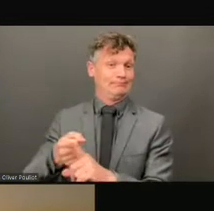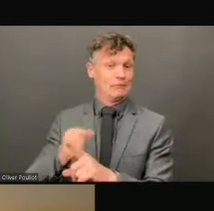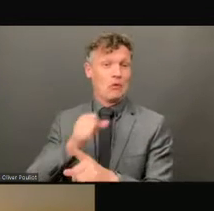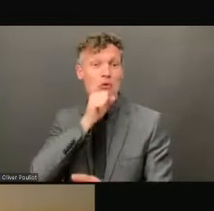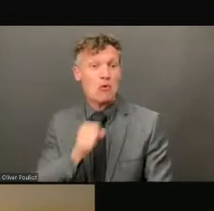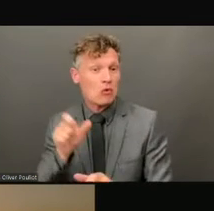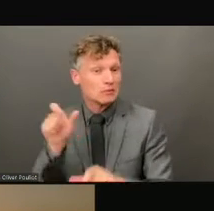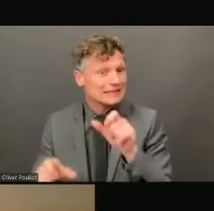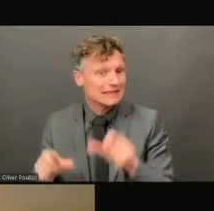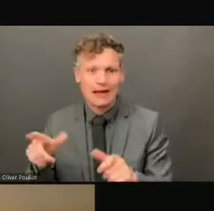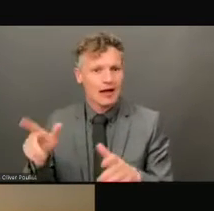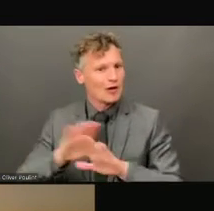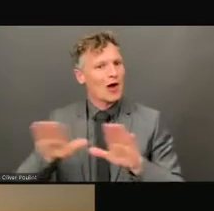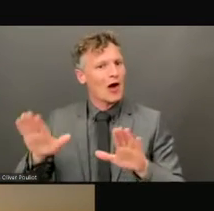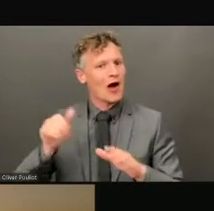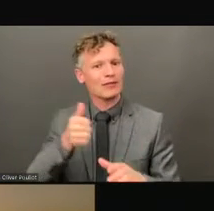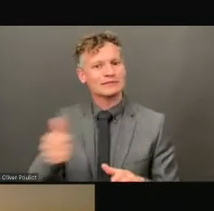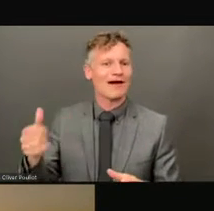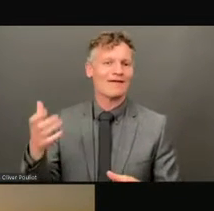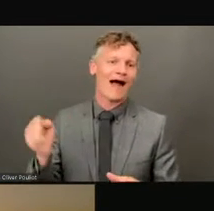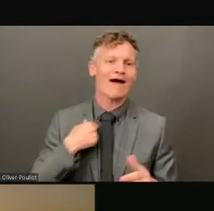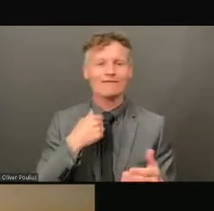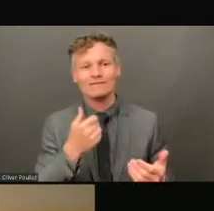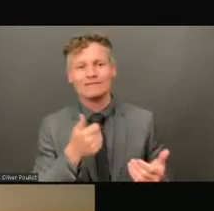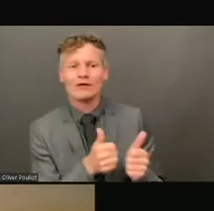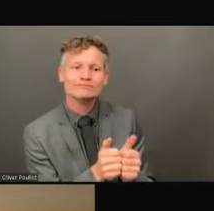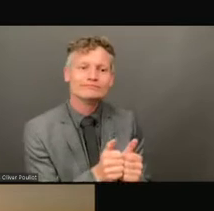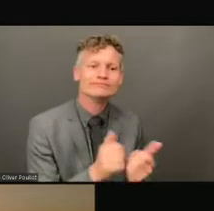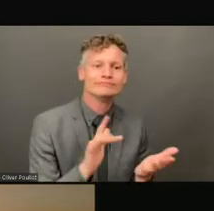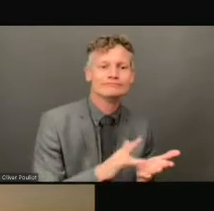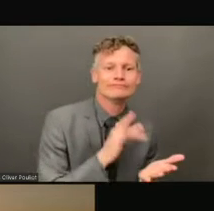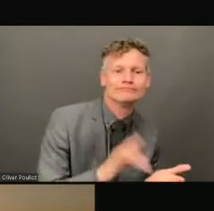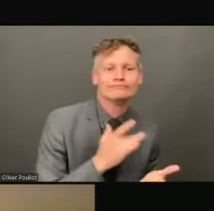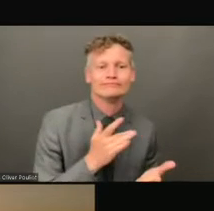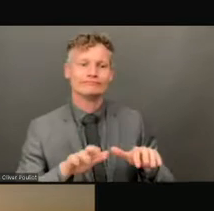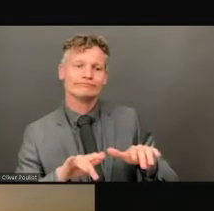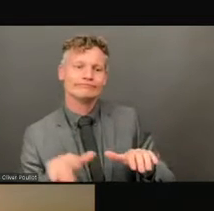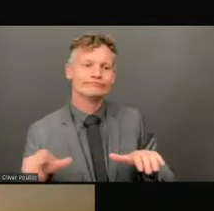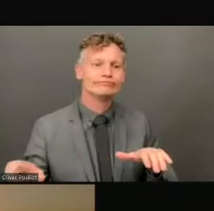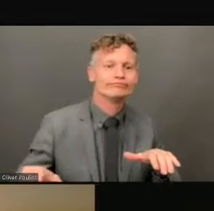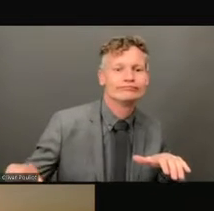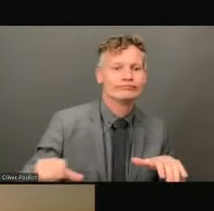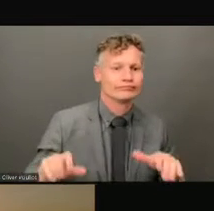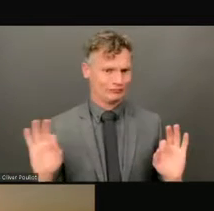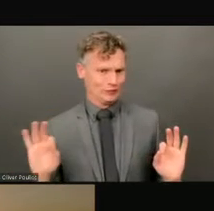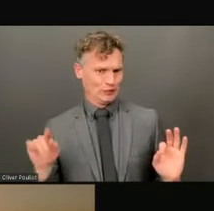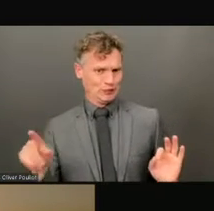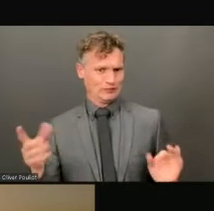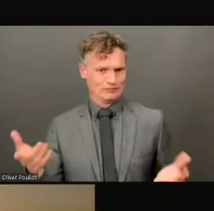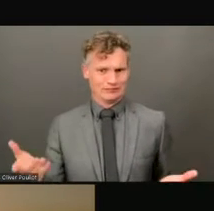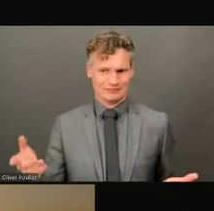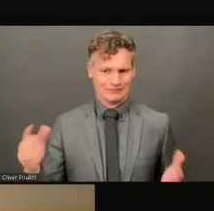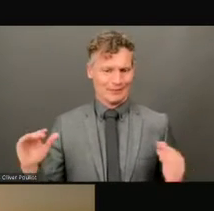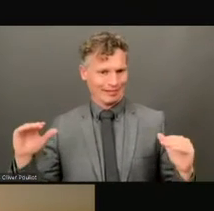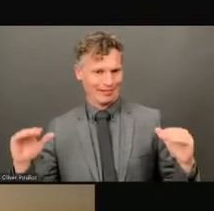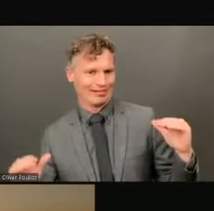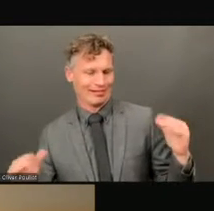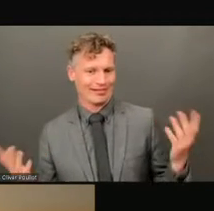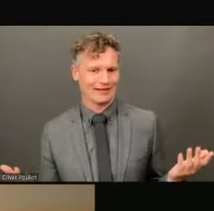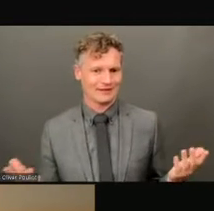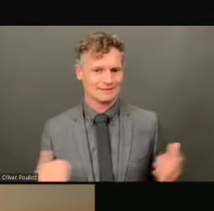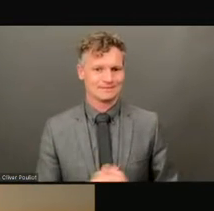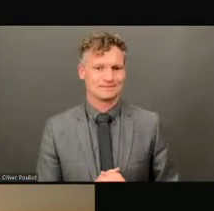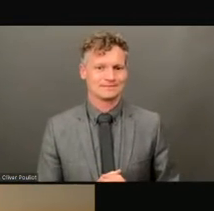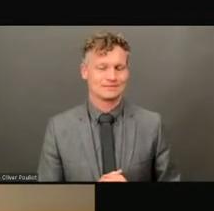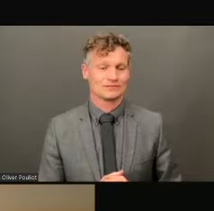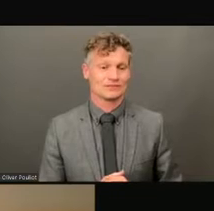crucial also to establish an independent and impartial entity, procedure, or body, possible within an existing independent